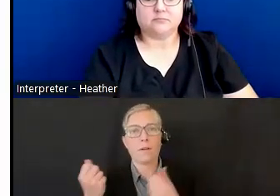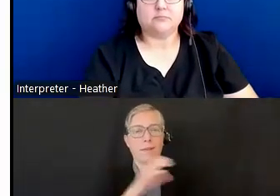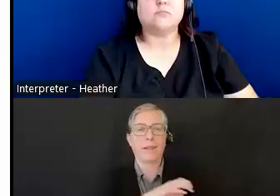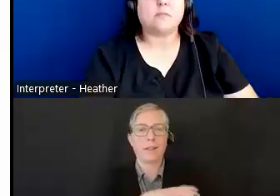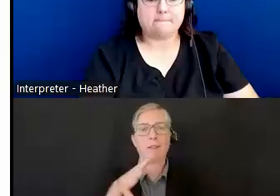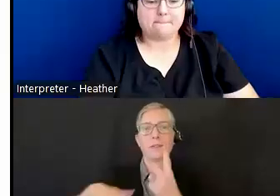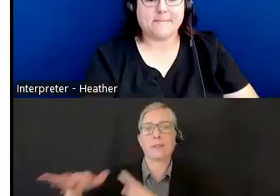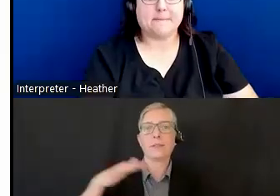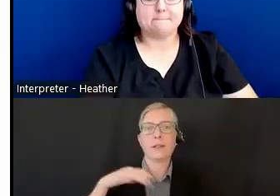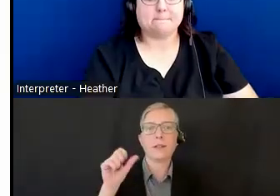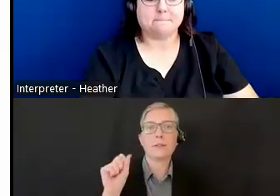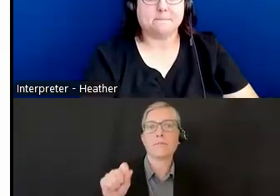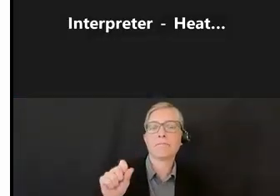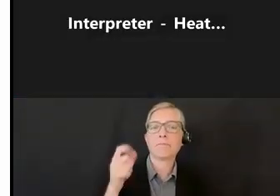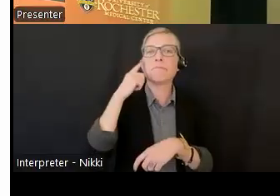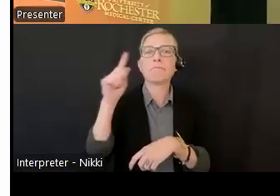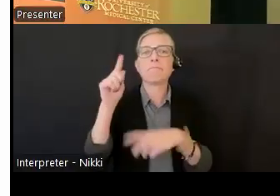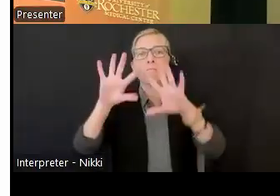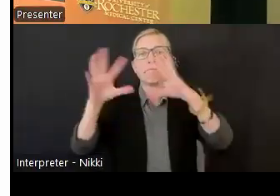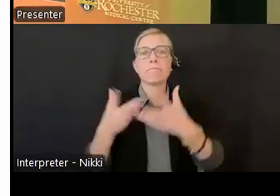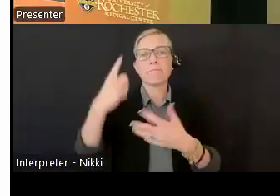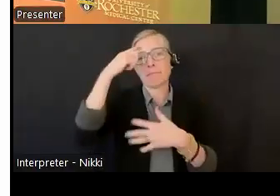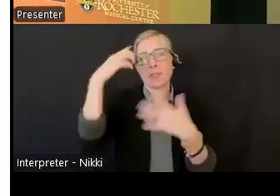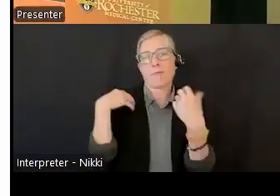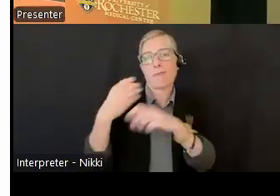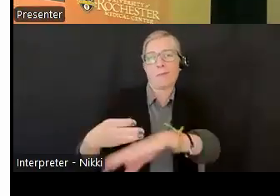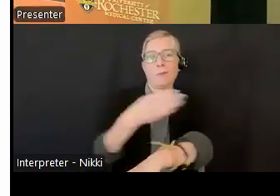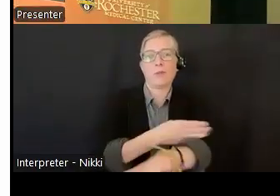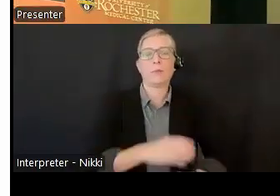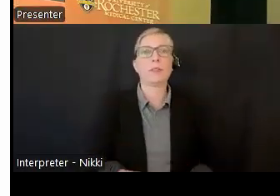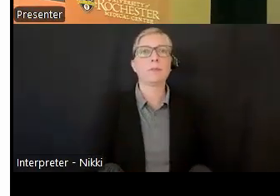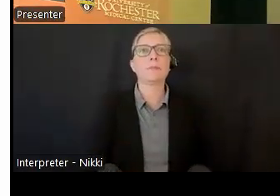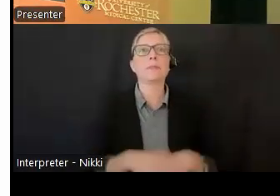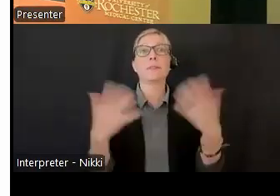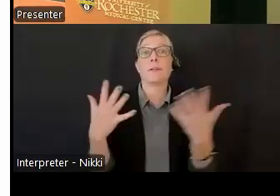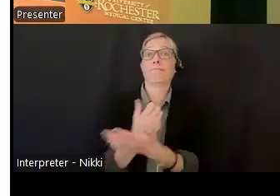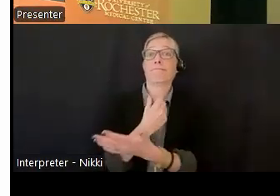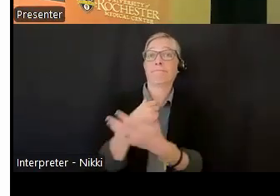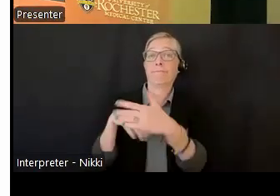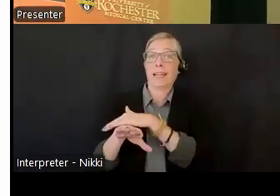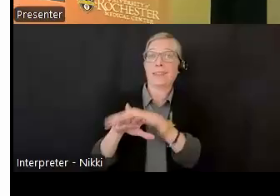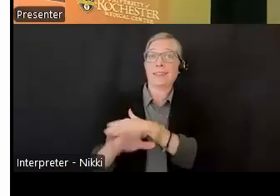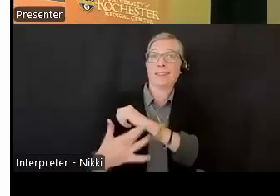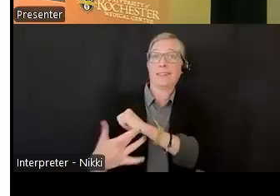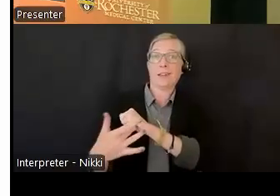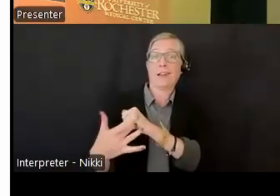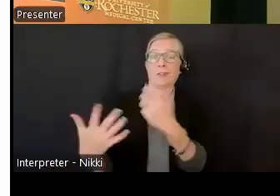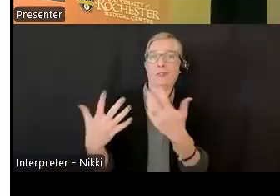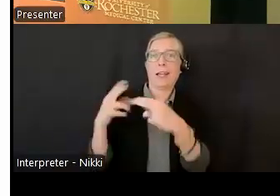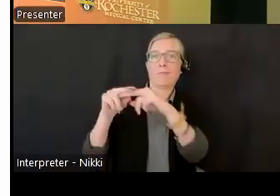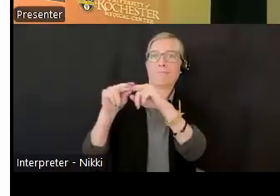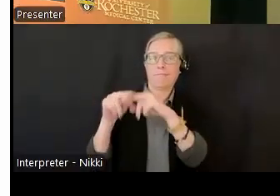So can we improve treatment outcomes using advancements in technology, and how do we do that? So with Rich CBT, it's a new